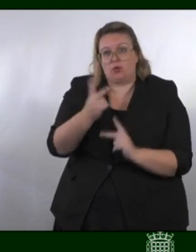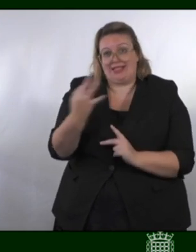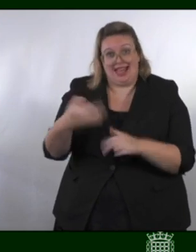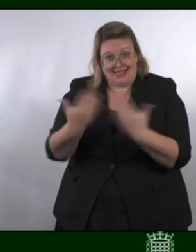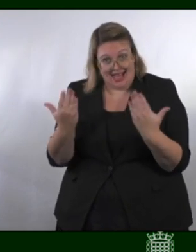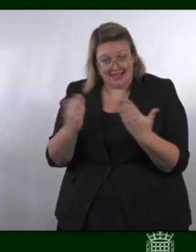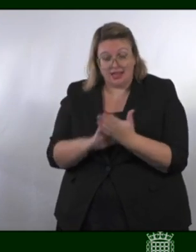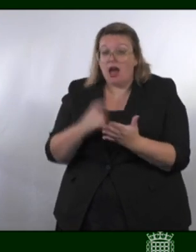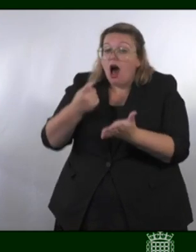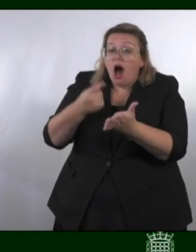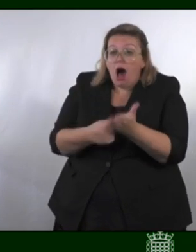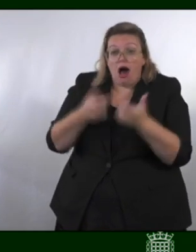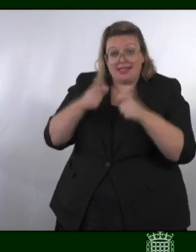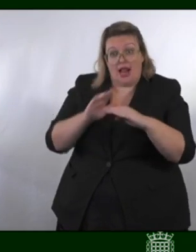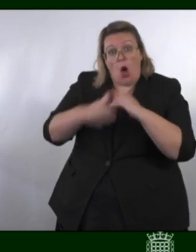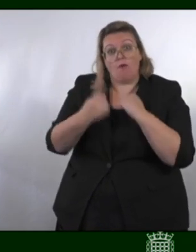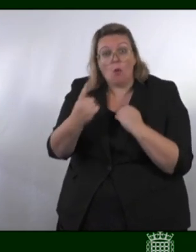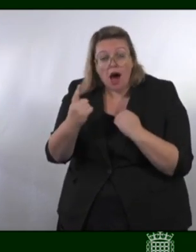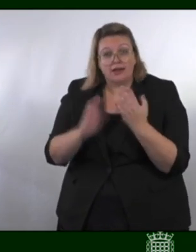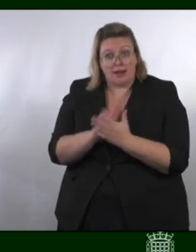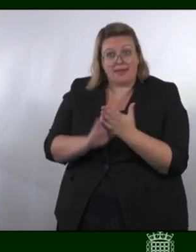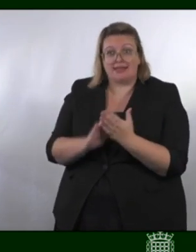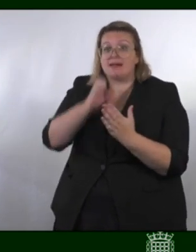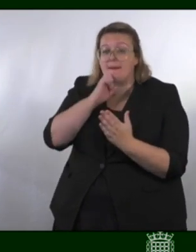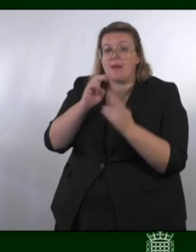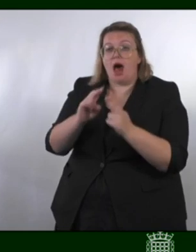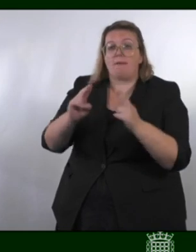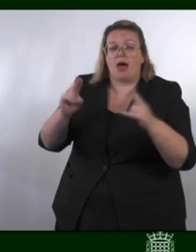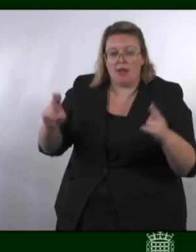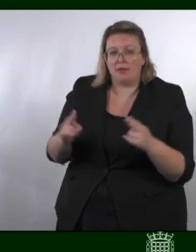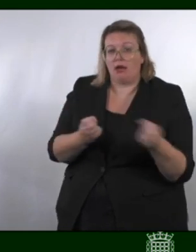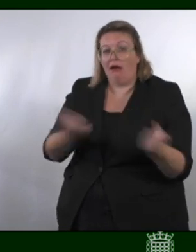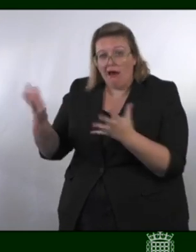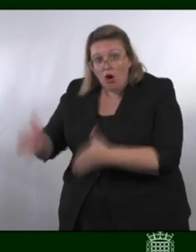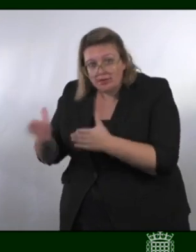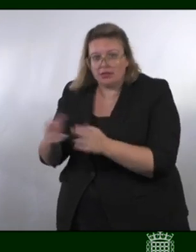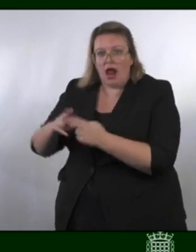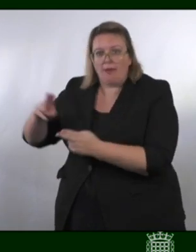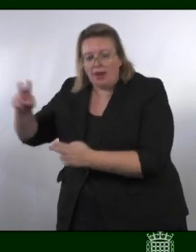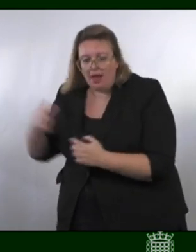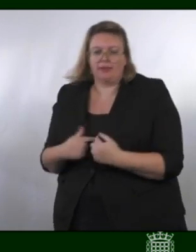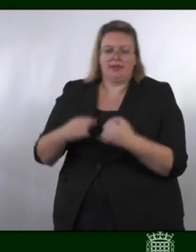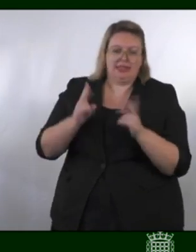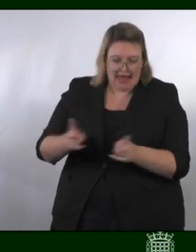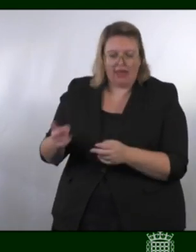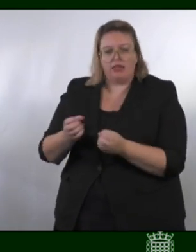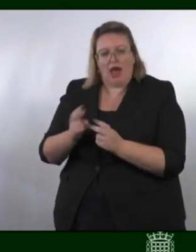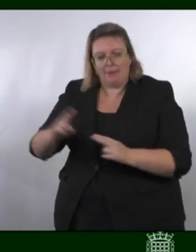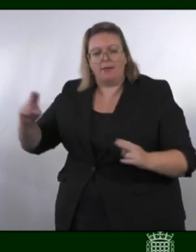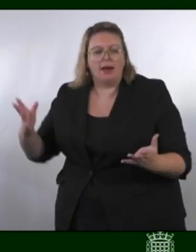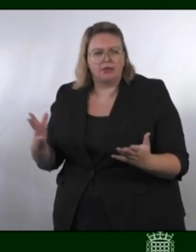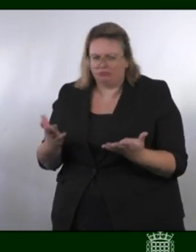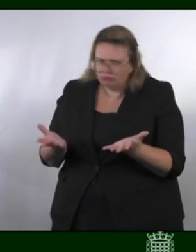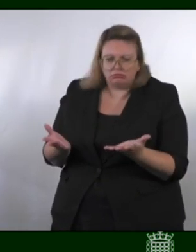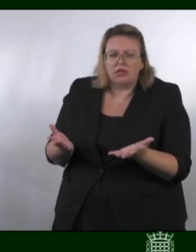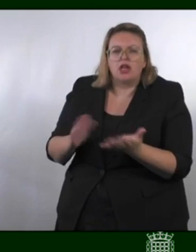going up, and the numbers are going up, and the admissions are going up, and the numbers in hospital are going up, and the deaths are going up. Is the Prime Minister seriously saying